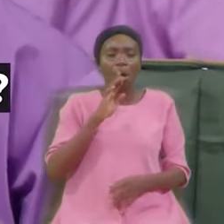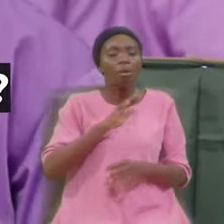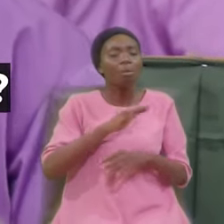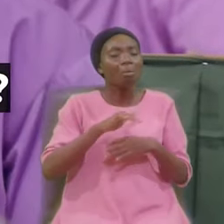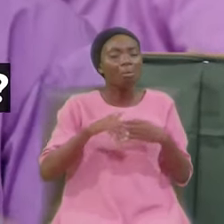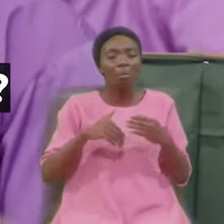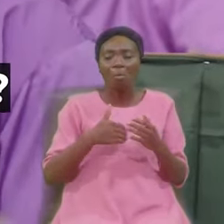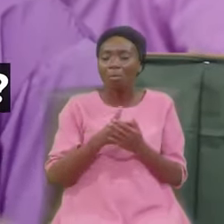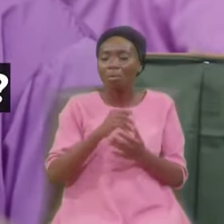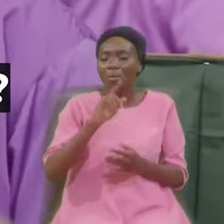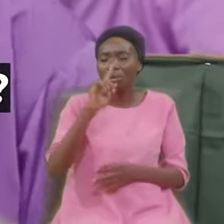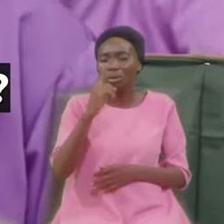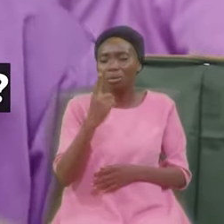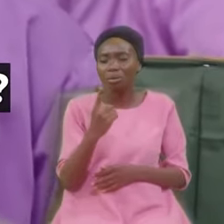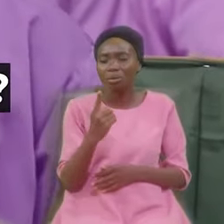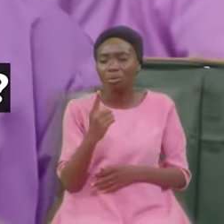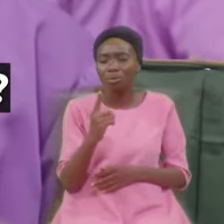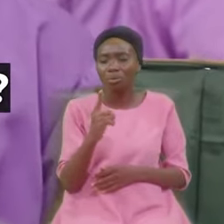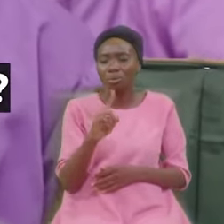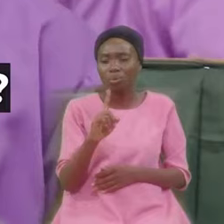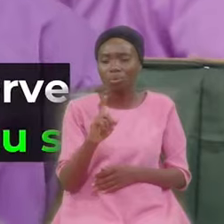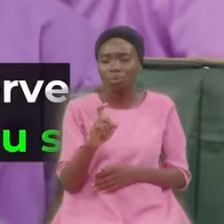all